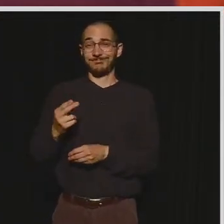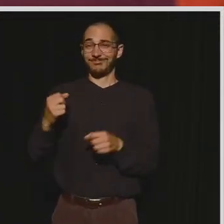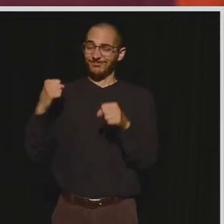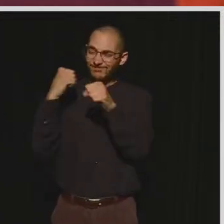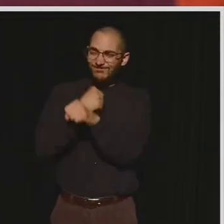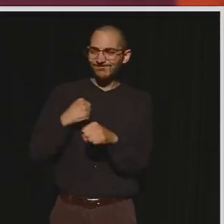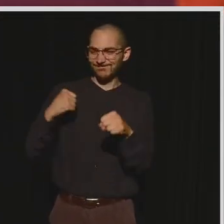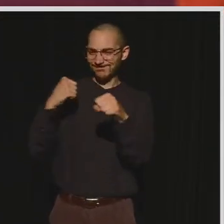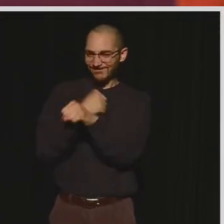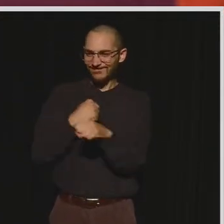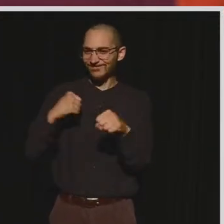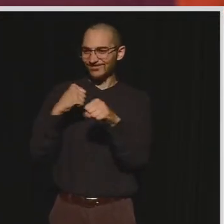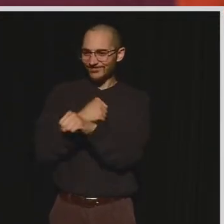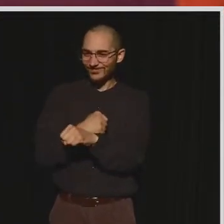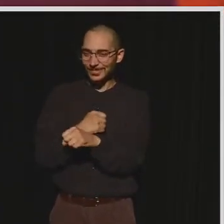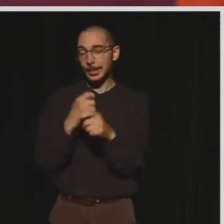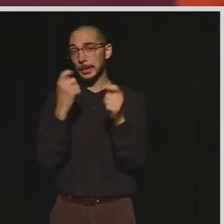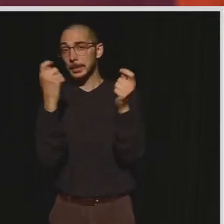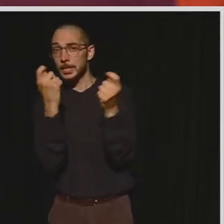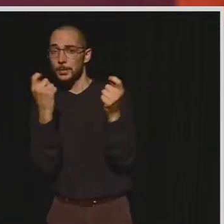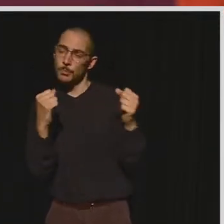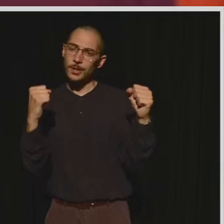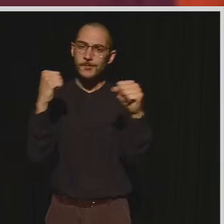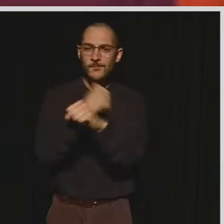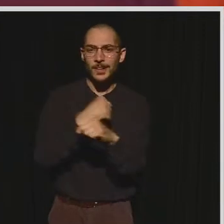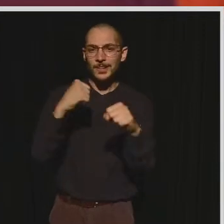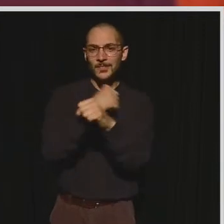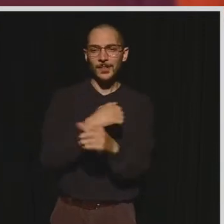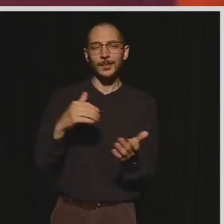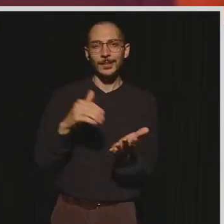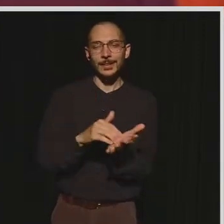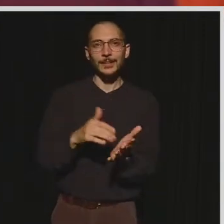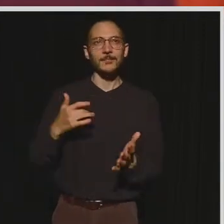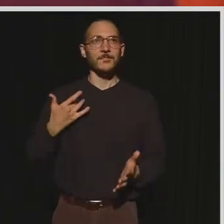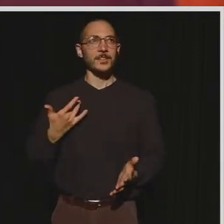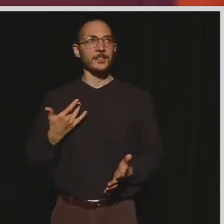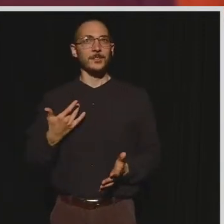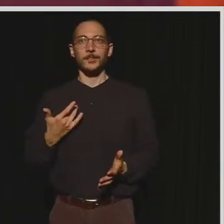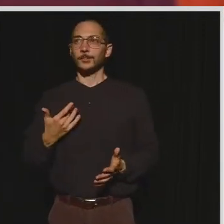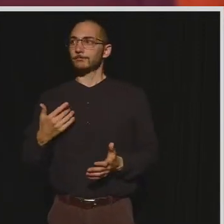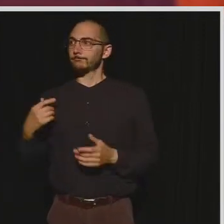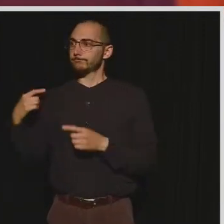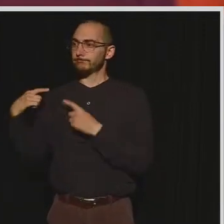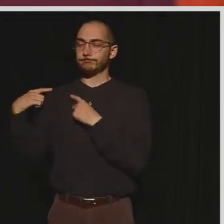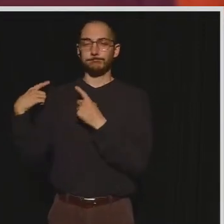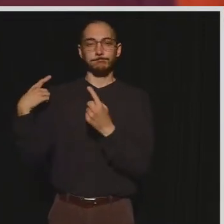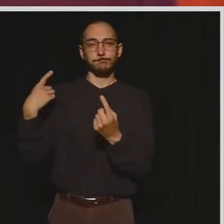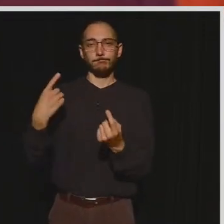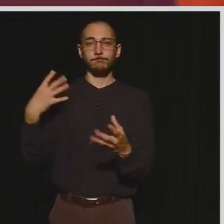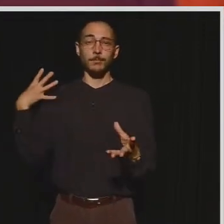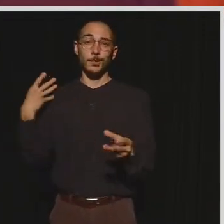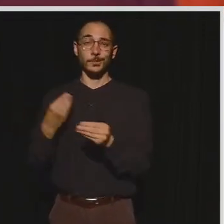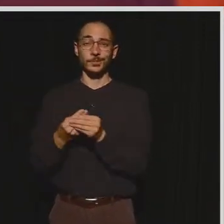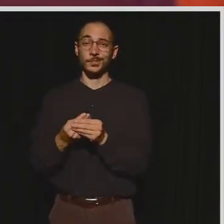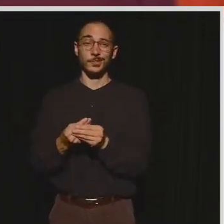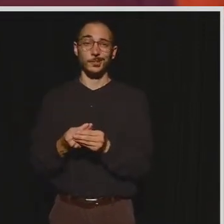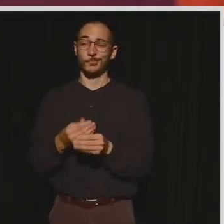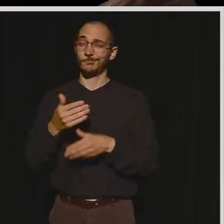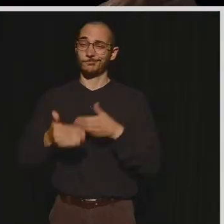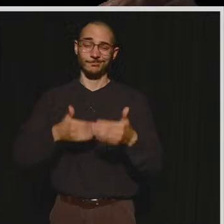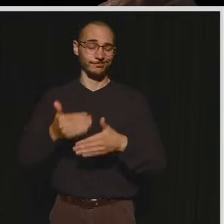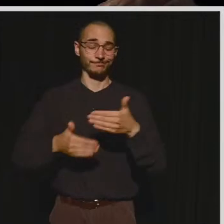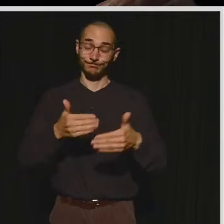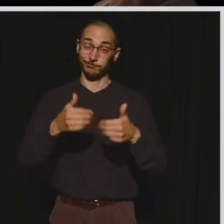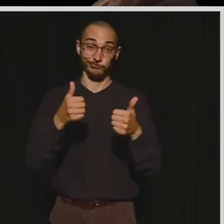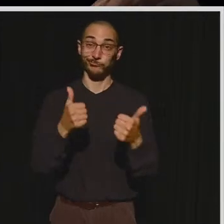remembering and helping to move towards the future and participating in that future. Like, I'm down for it.